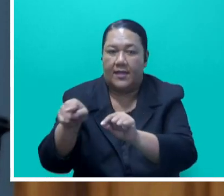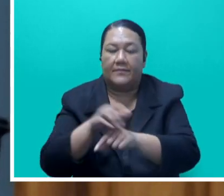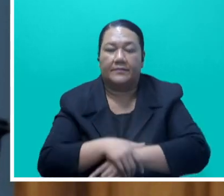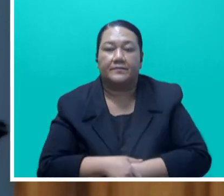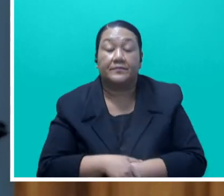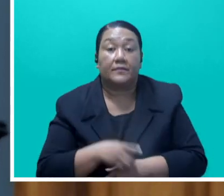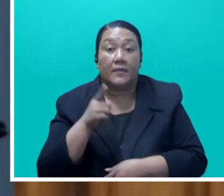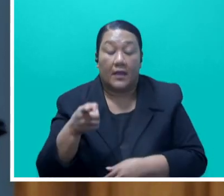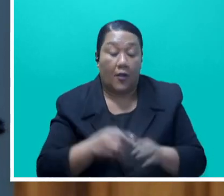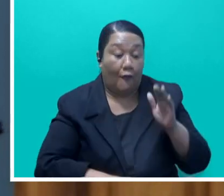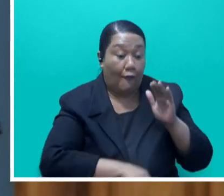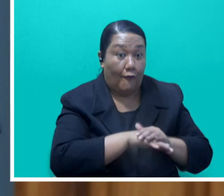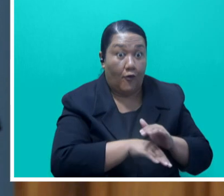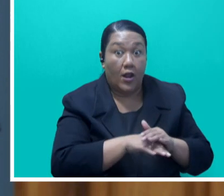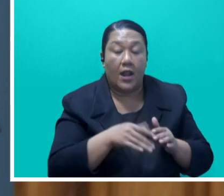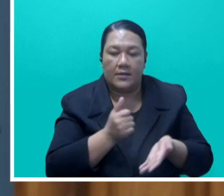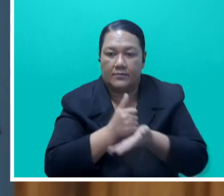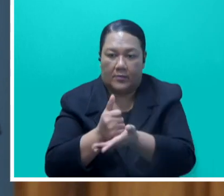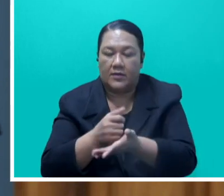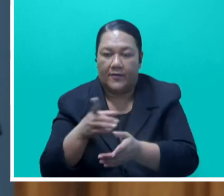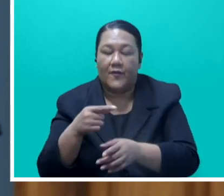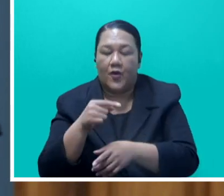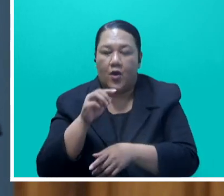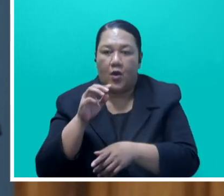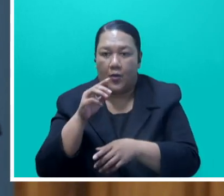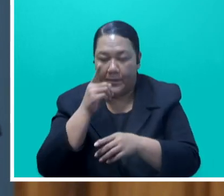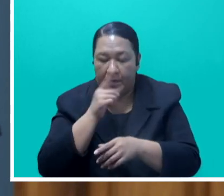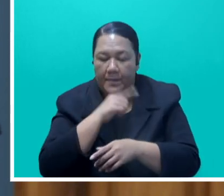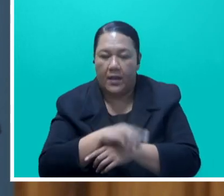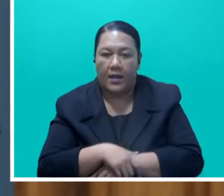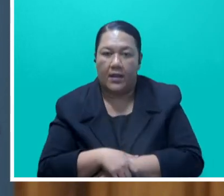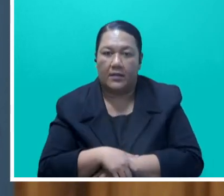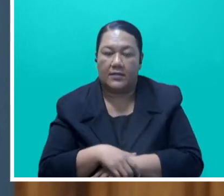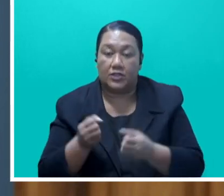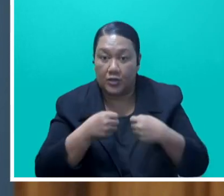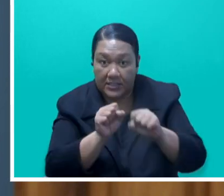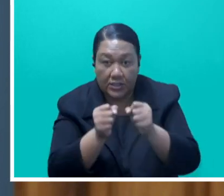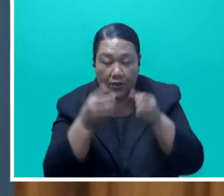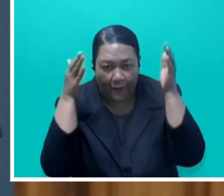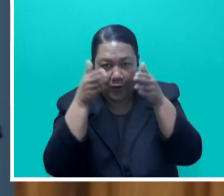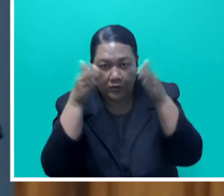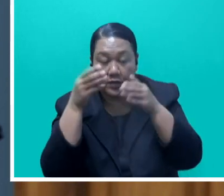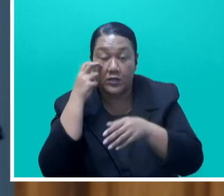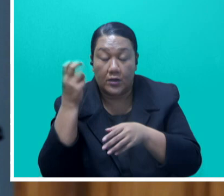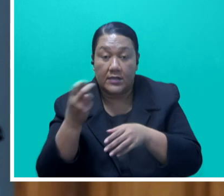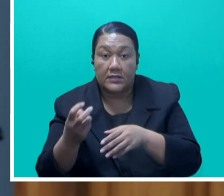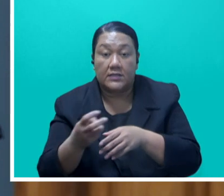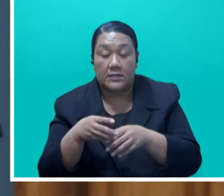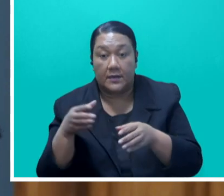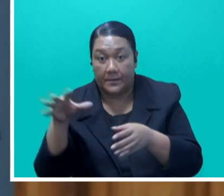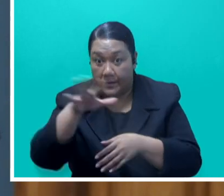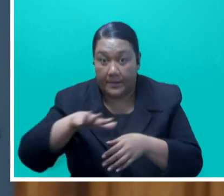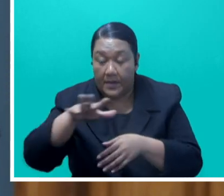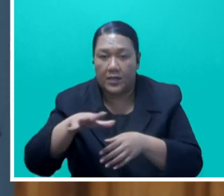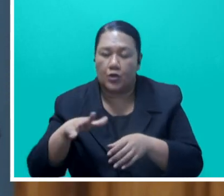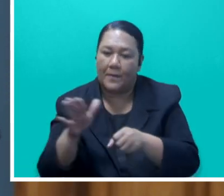we fully intend on delivering to our people. With more of a strategic focus in the tourism sector, we can ensure everyone reaps